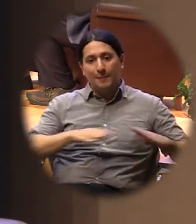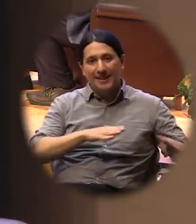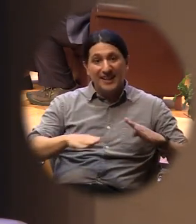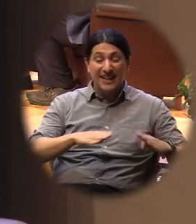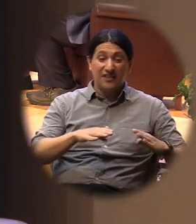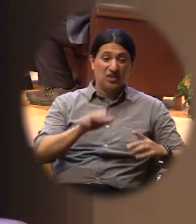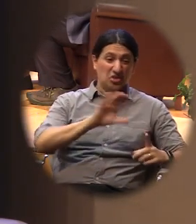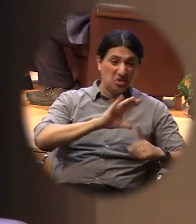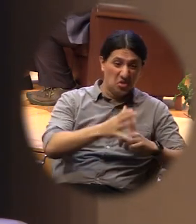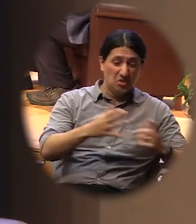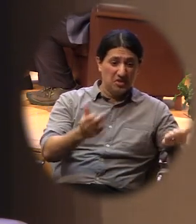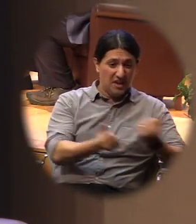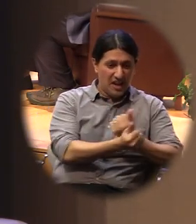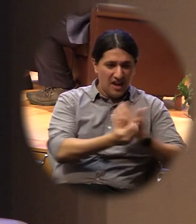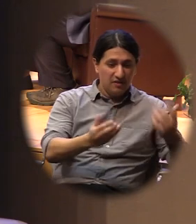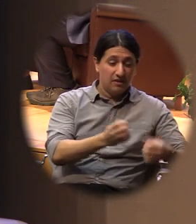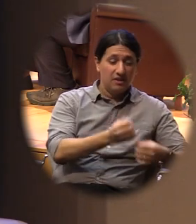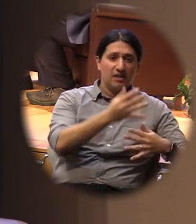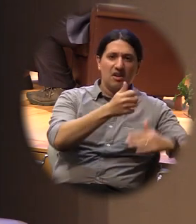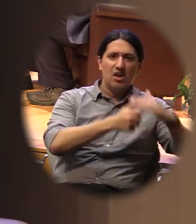term, and